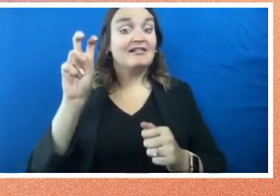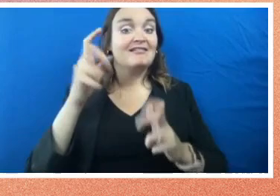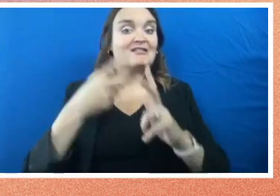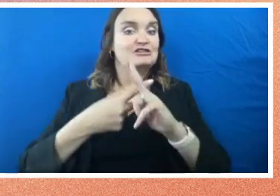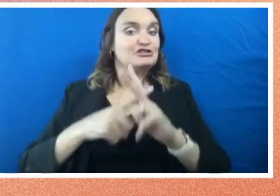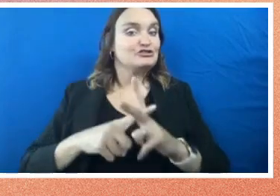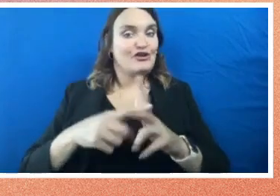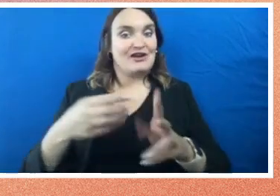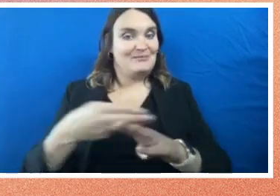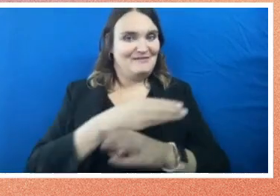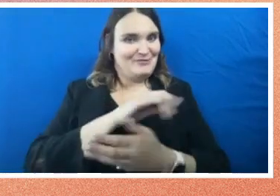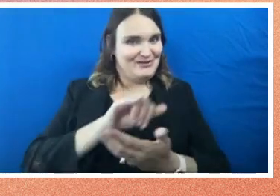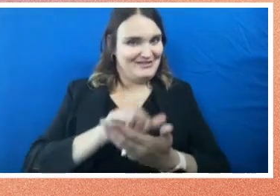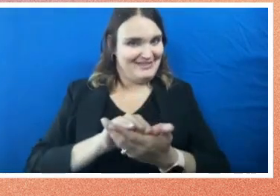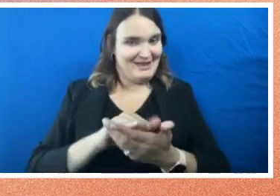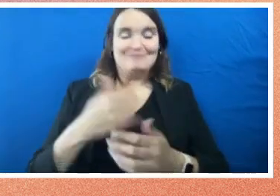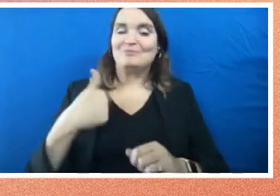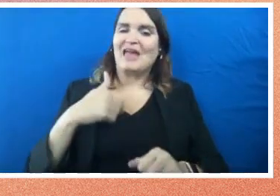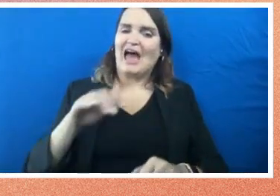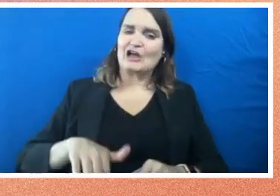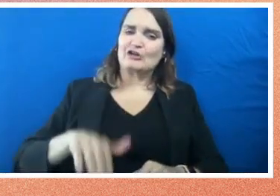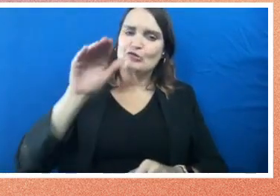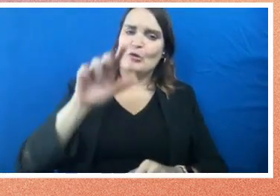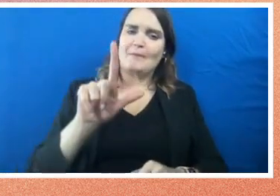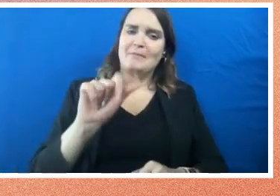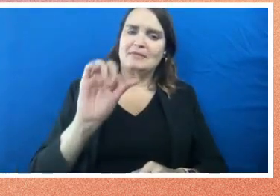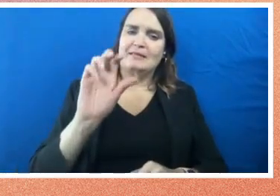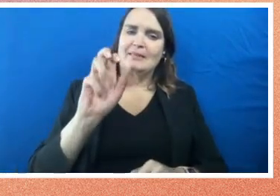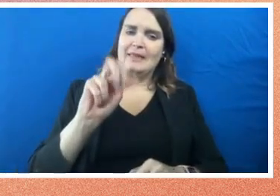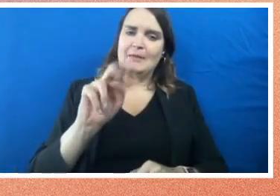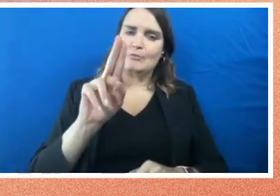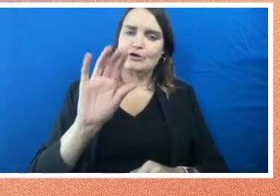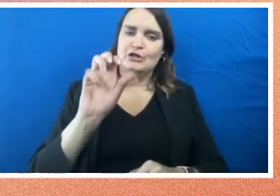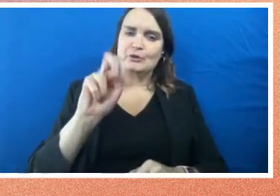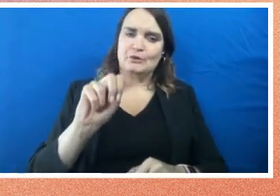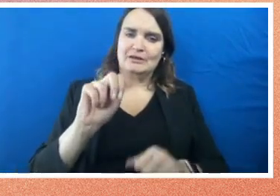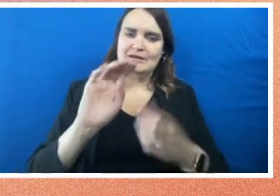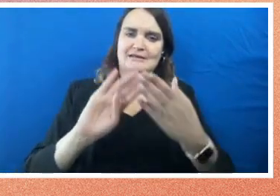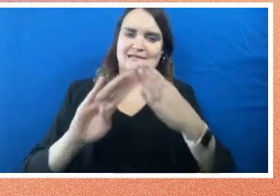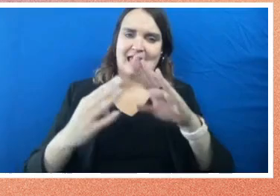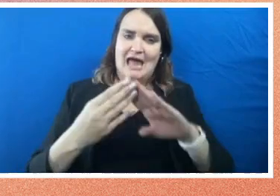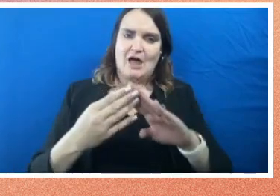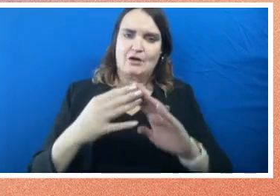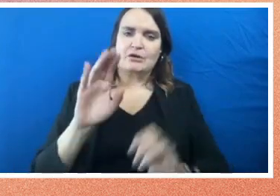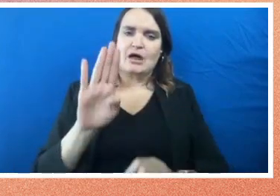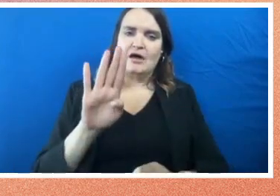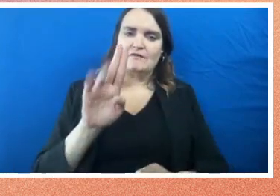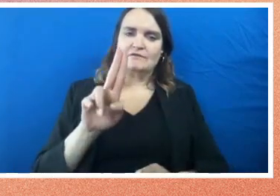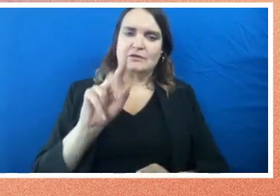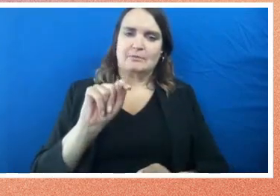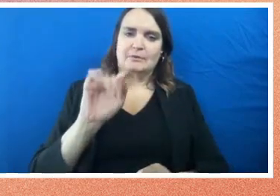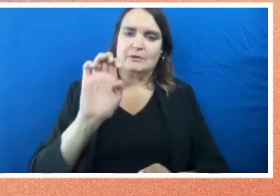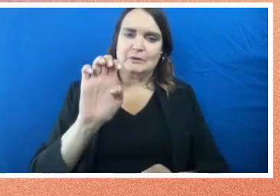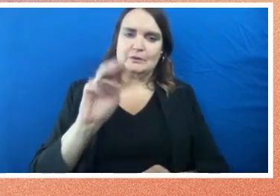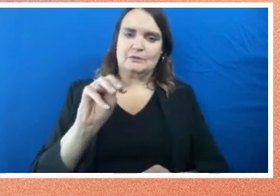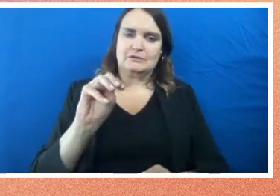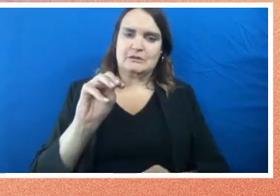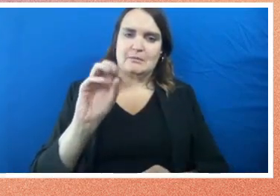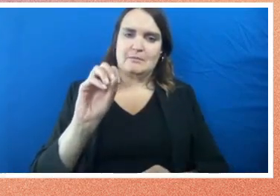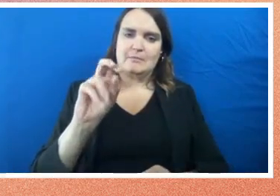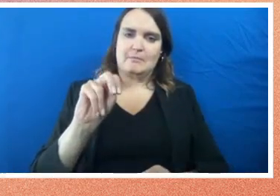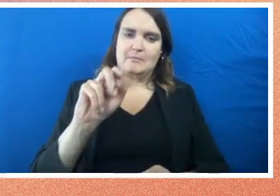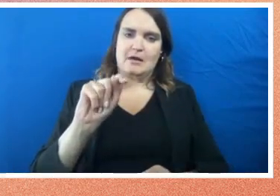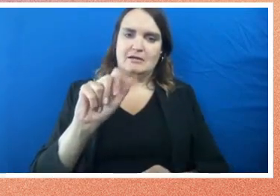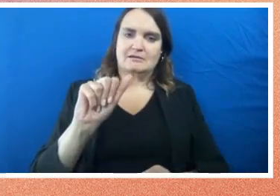up in the labor union town of Butte, Montana. So I knew early on that I was a